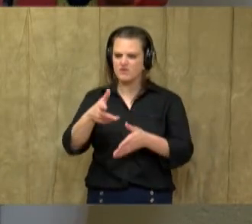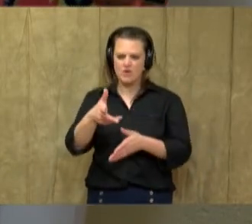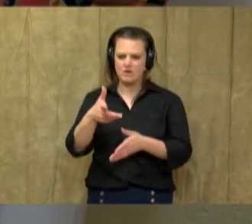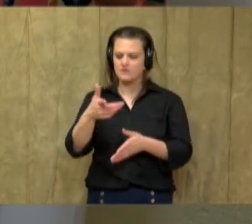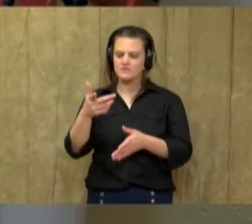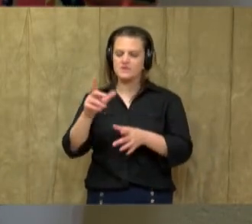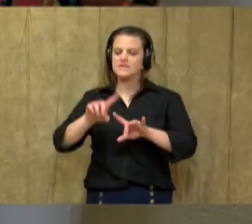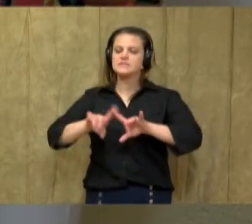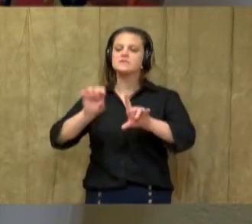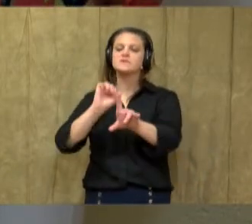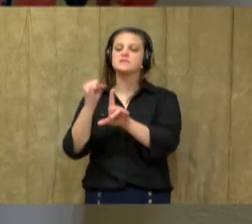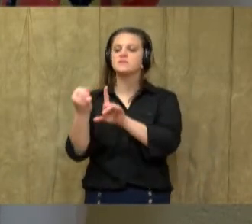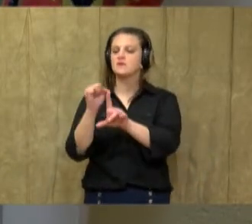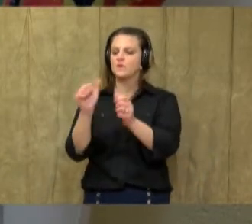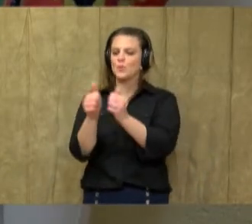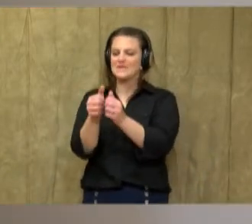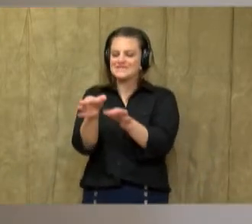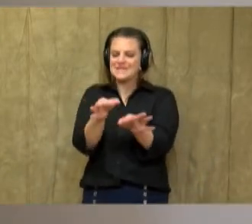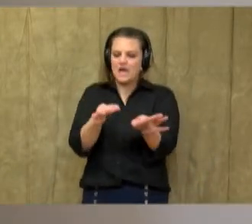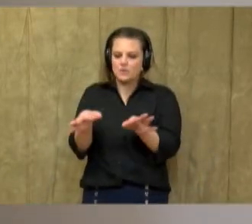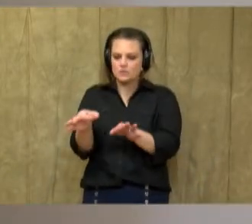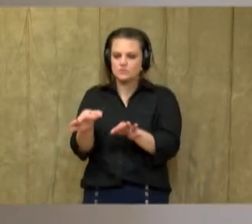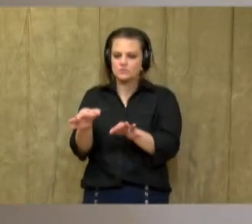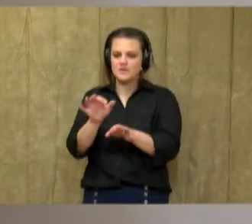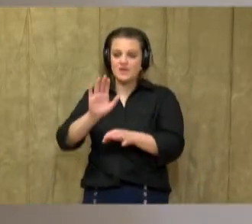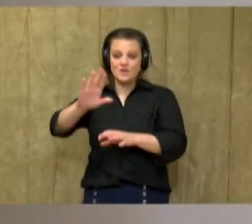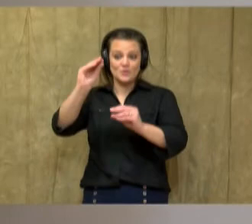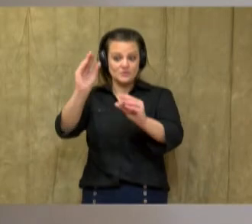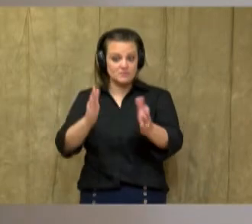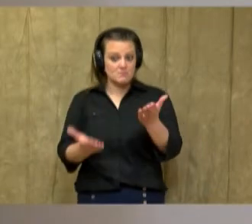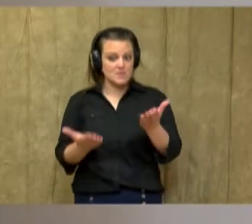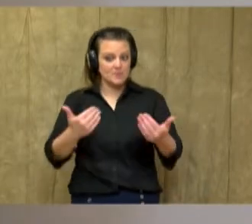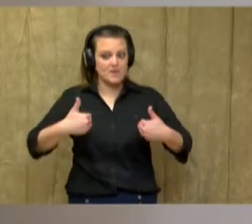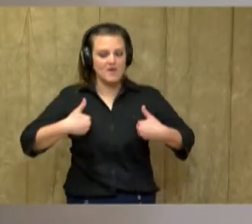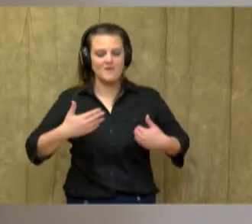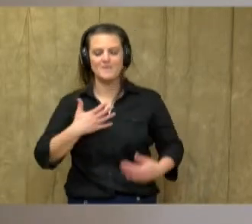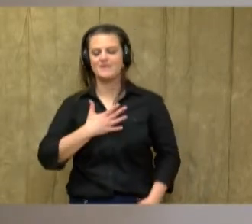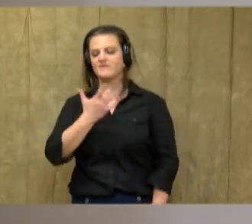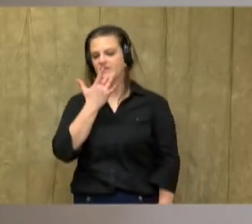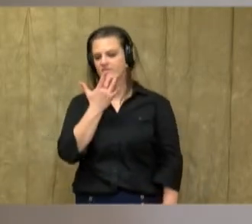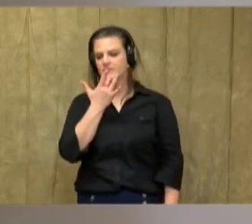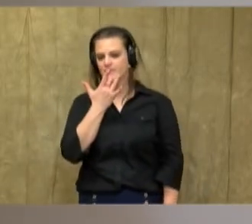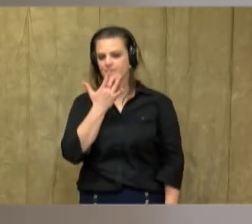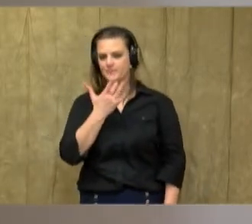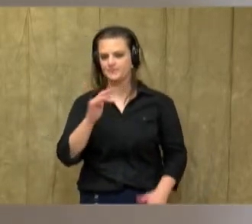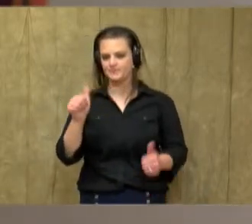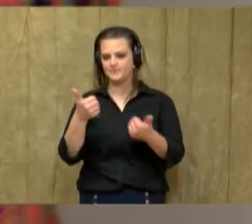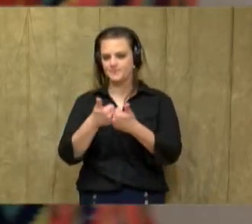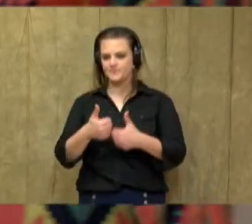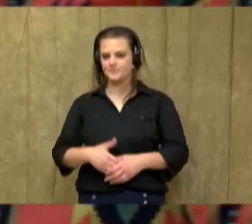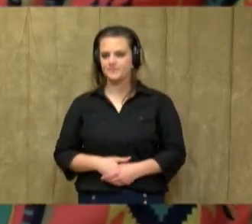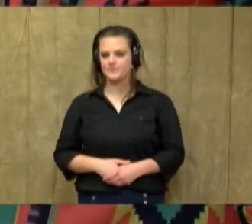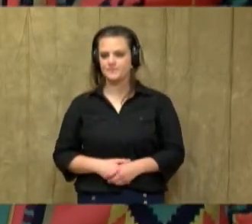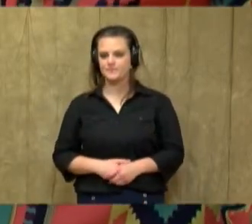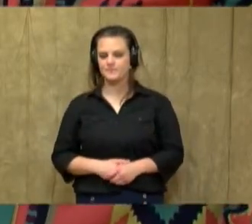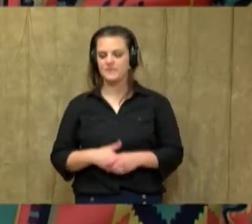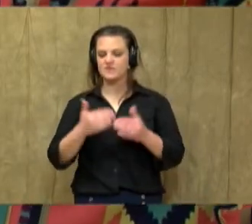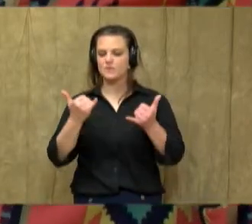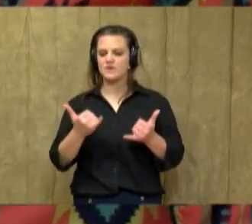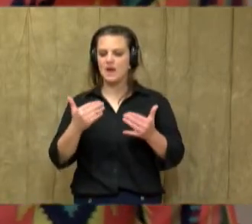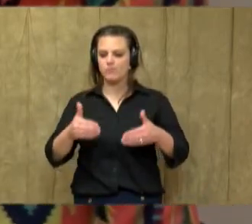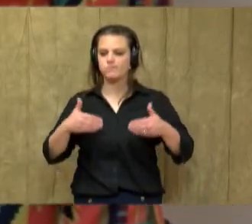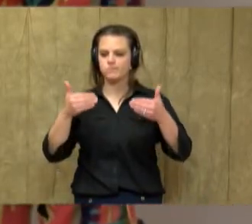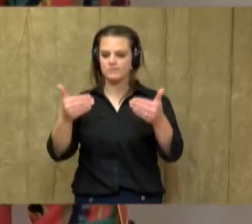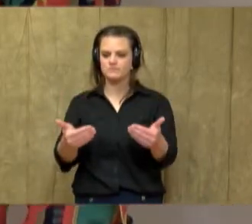different scenarios with their tiles. Your teachers actually may have this game as well. It's one of my favorite games to play. All right, now we're going to move on